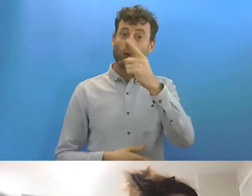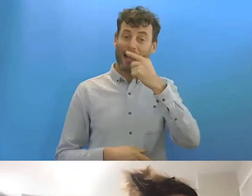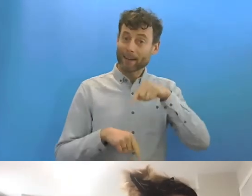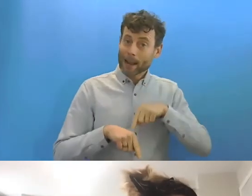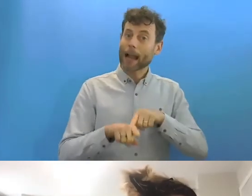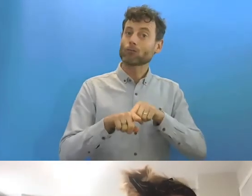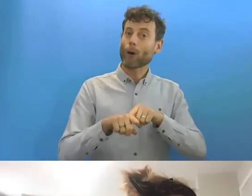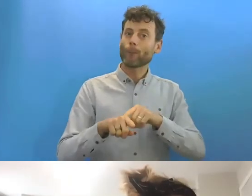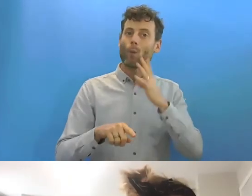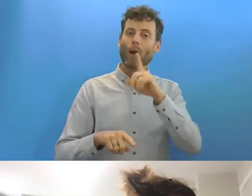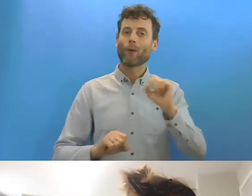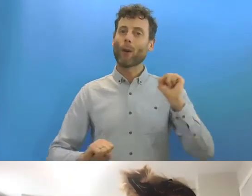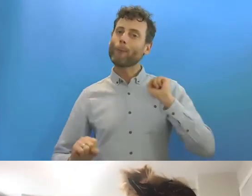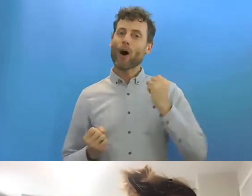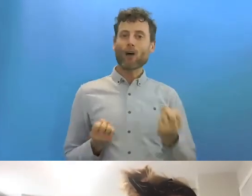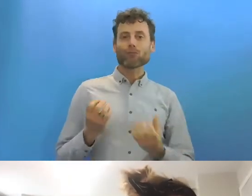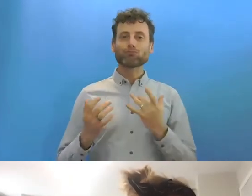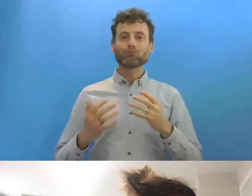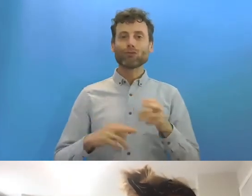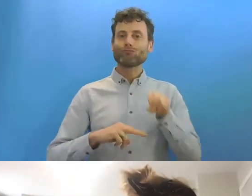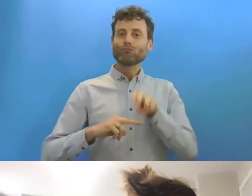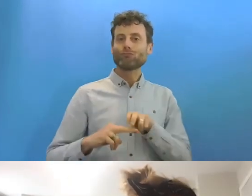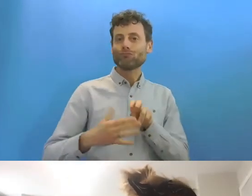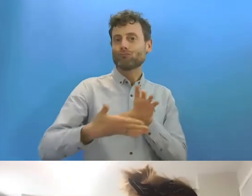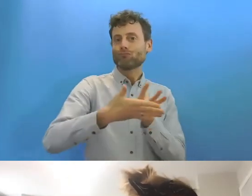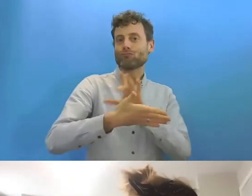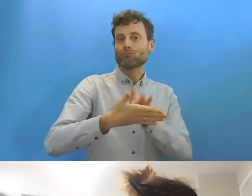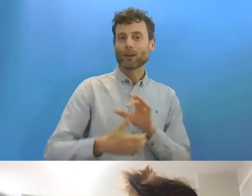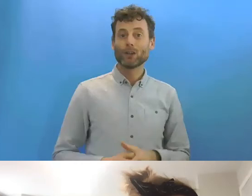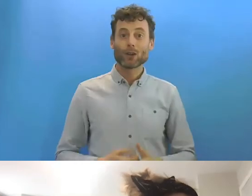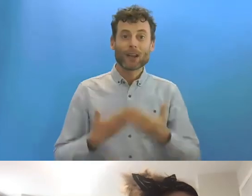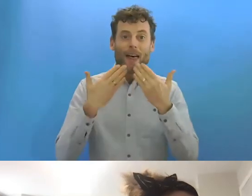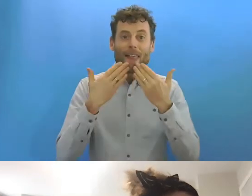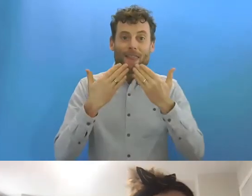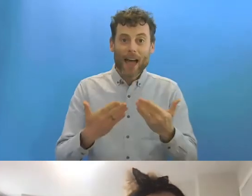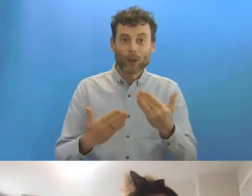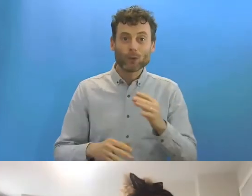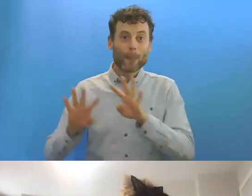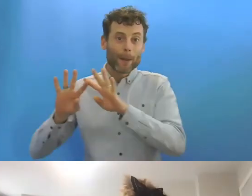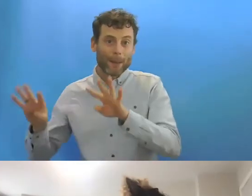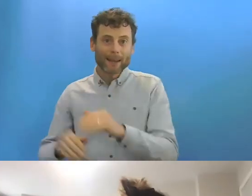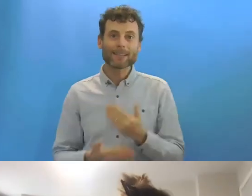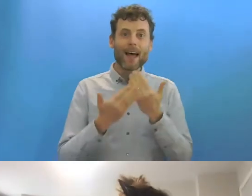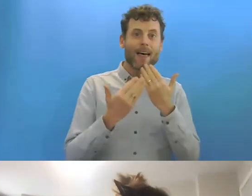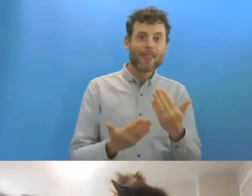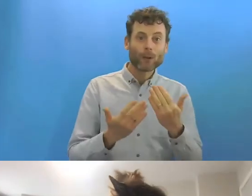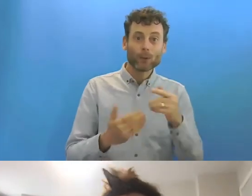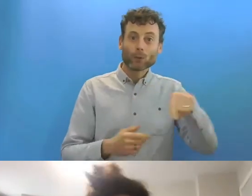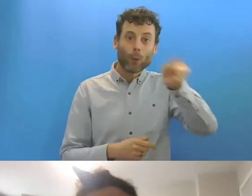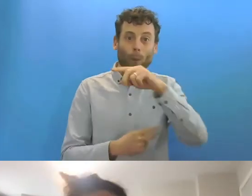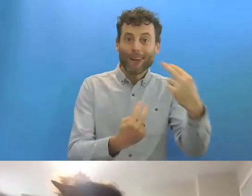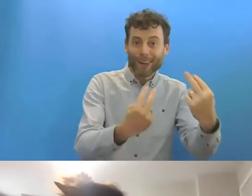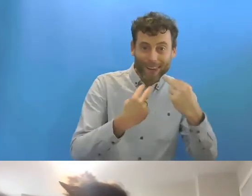say thank you to everybody for coming on today, and thank you, audience, for bearing with any technical gremlins that we've